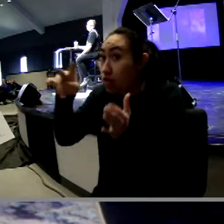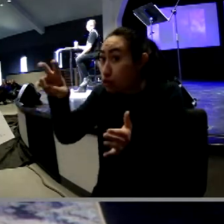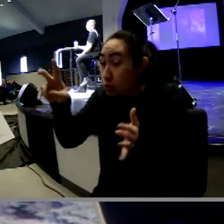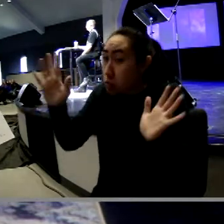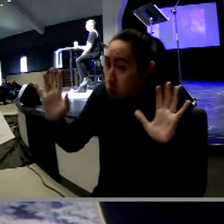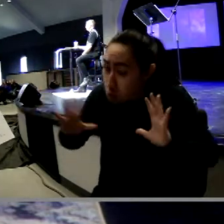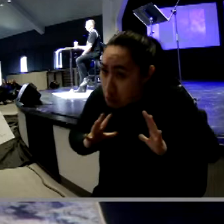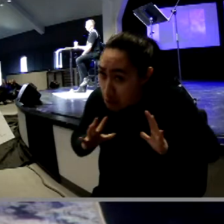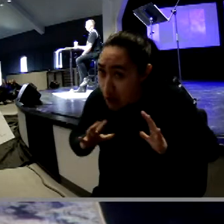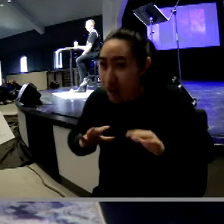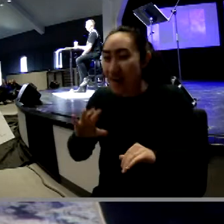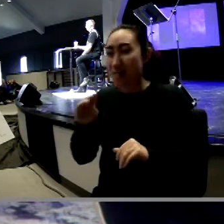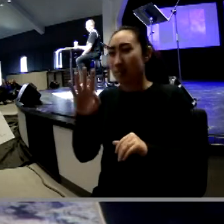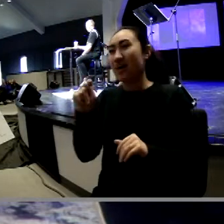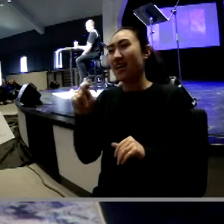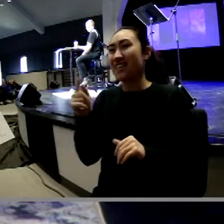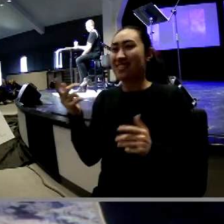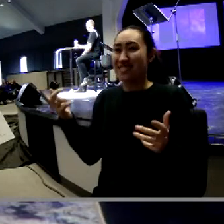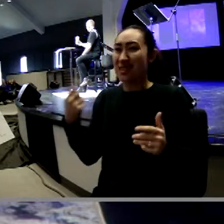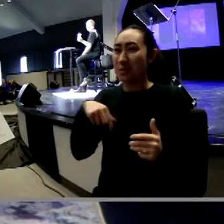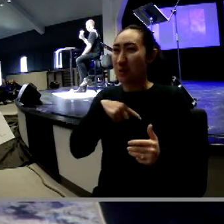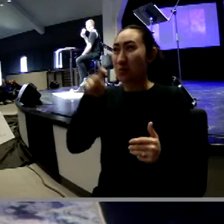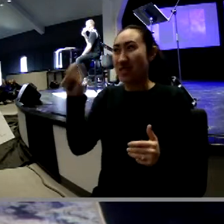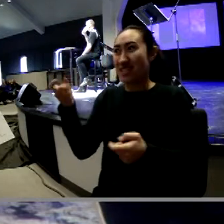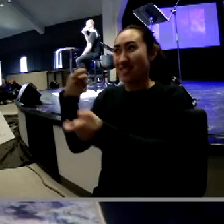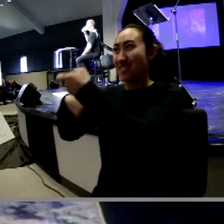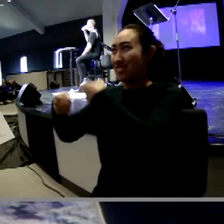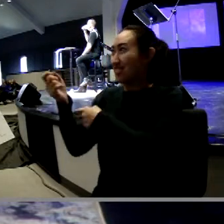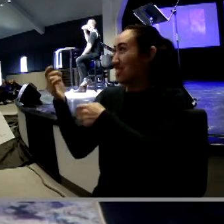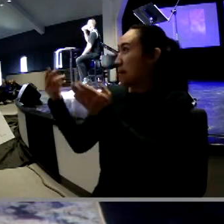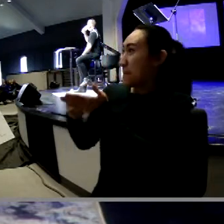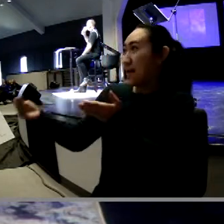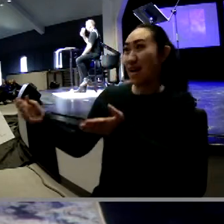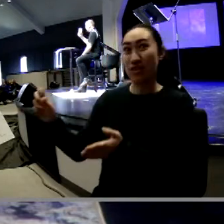but we'd need a bigger building.